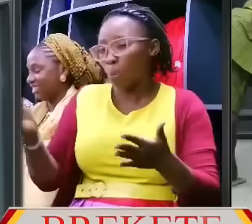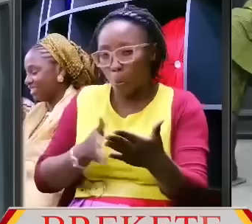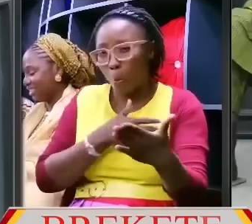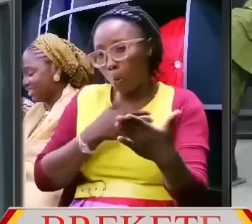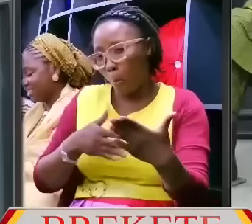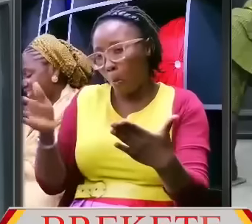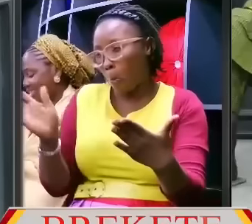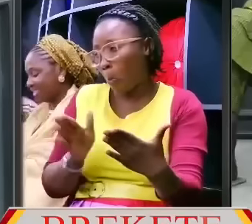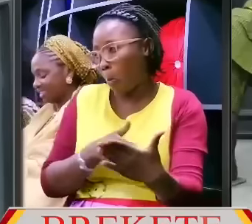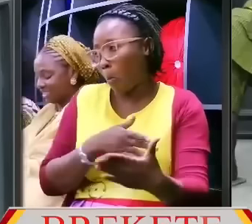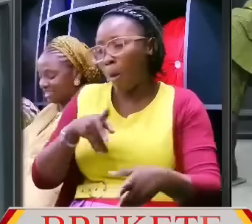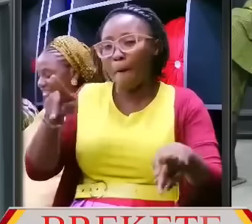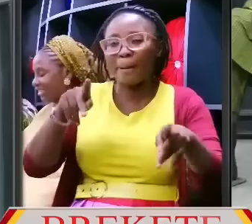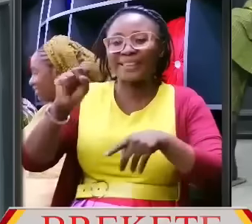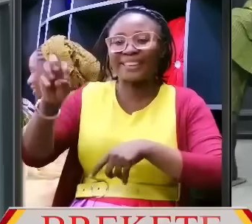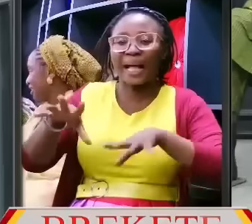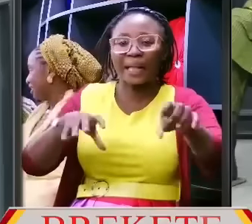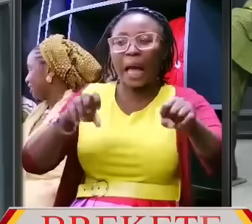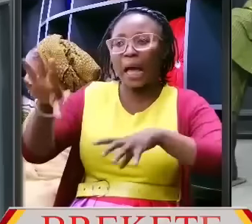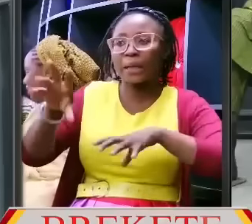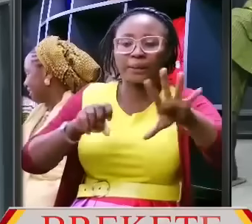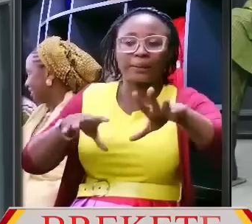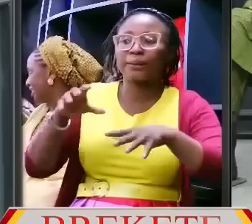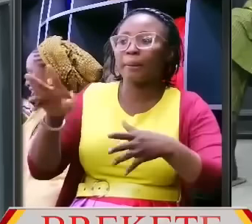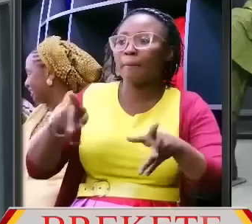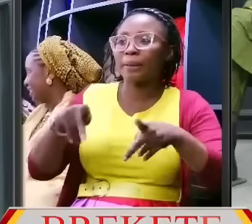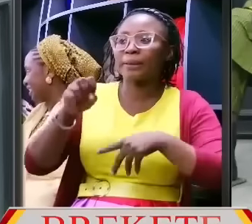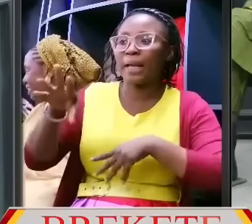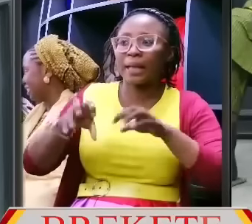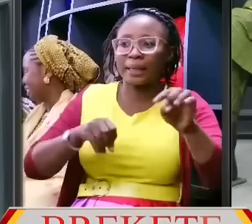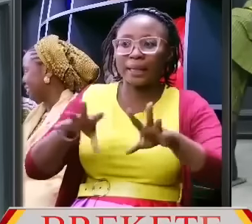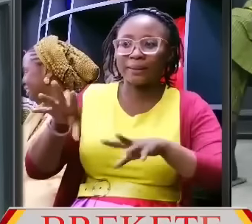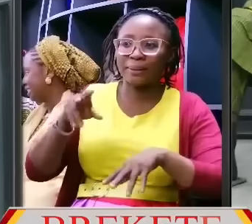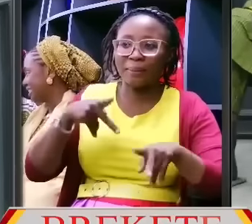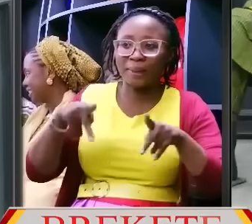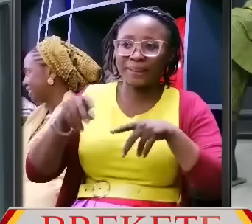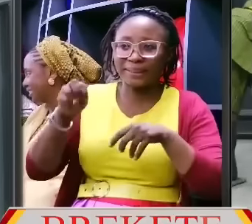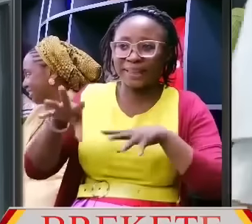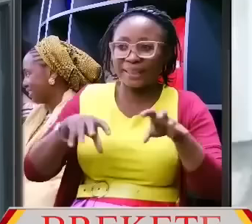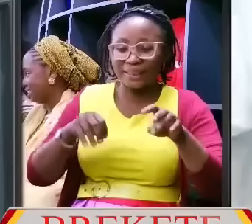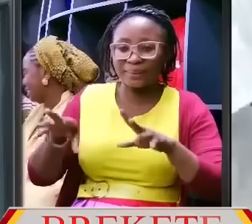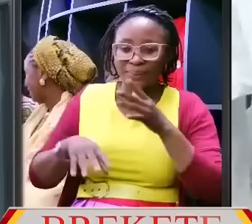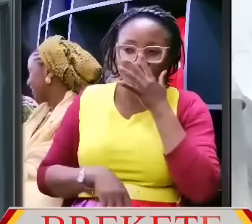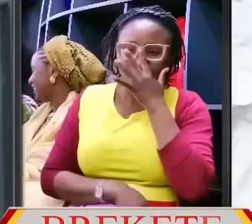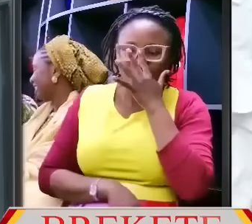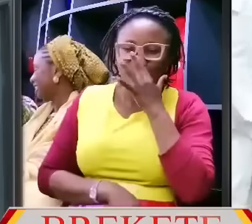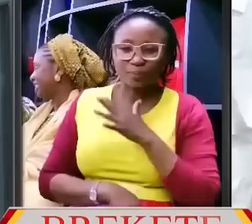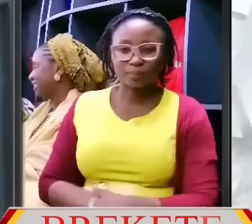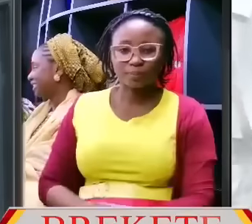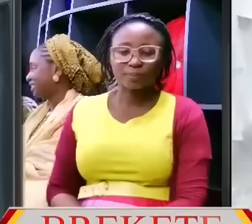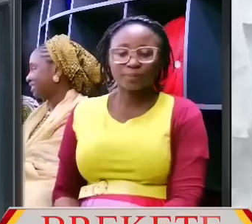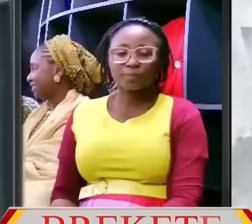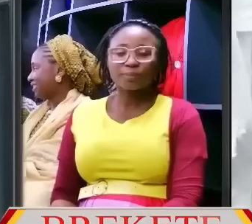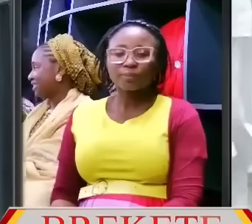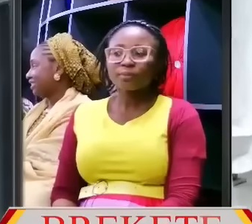scatter, party scatter, party scatter, party scatter.